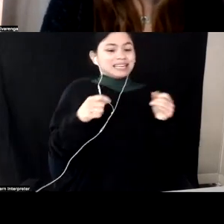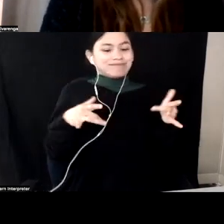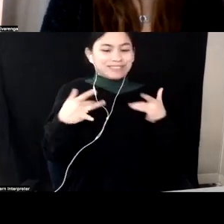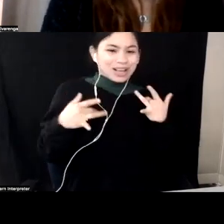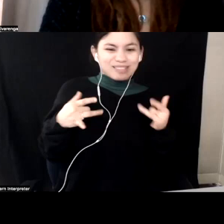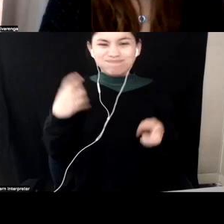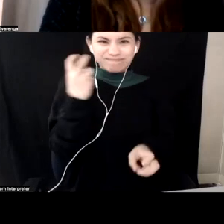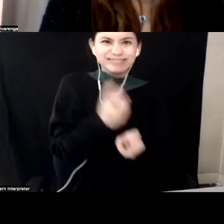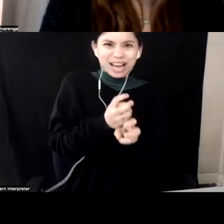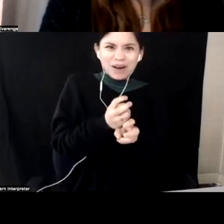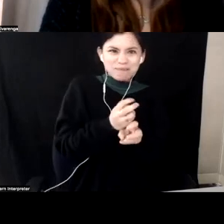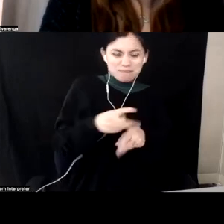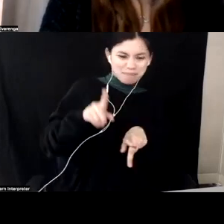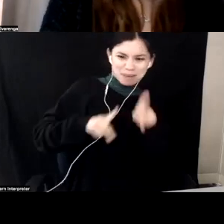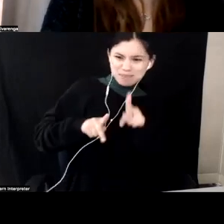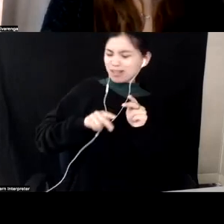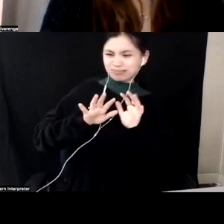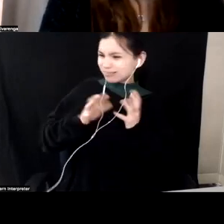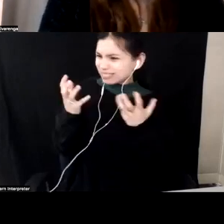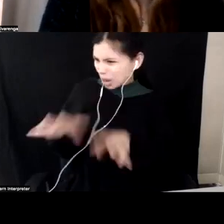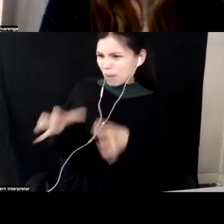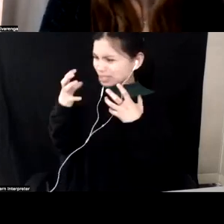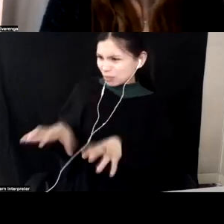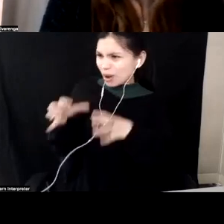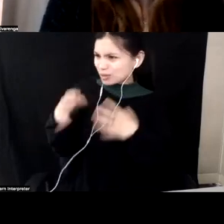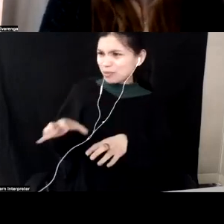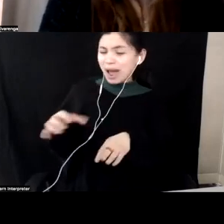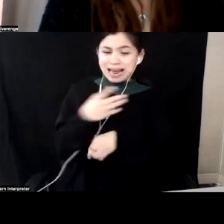I'm so thrilled that we did not listen.